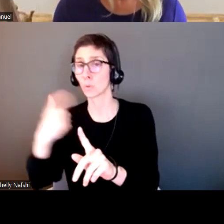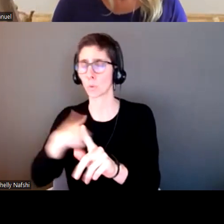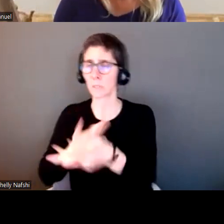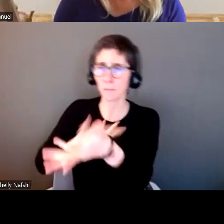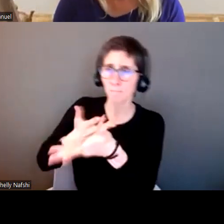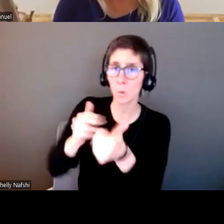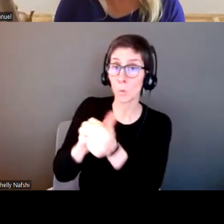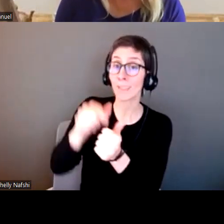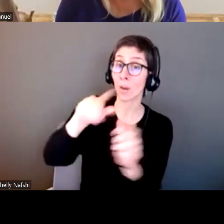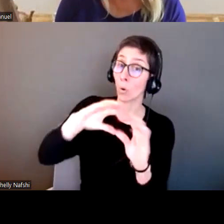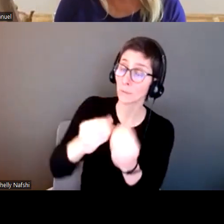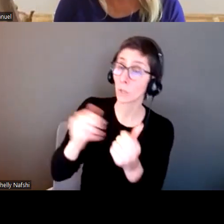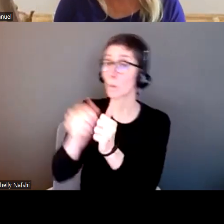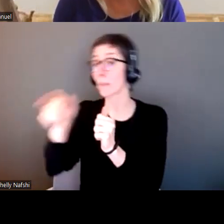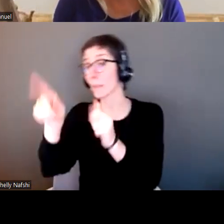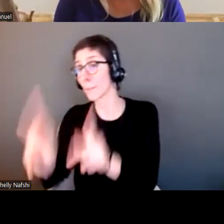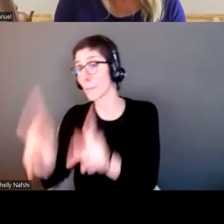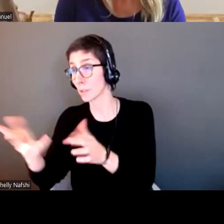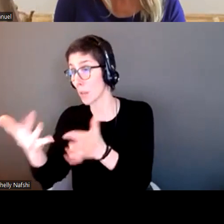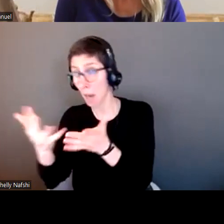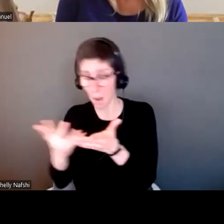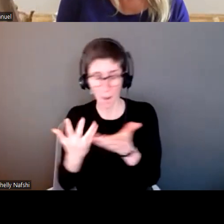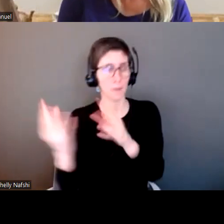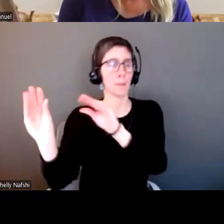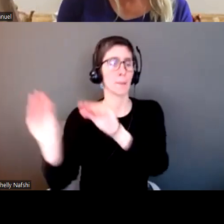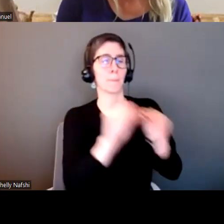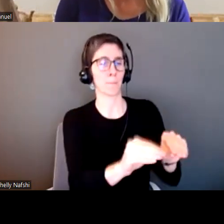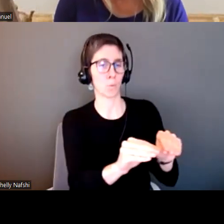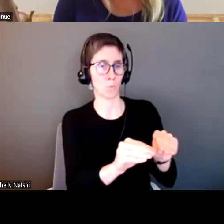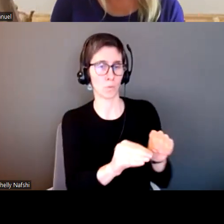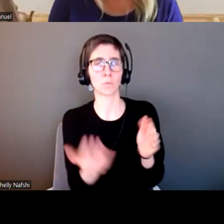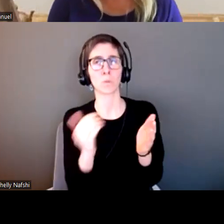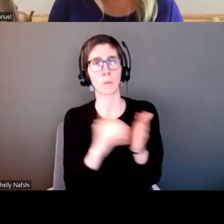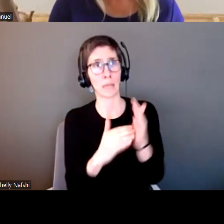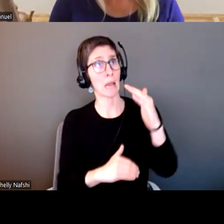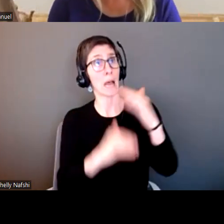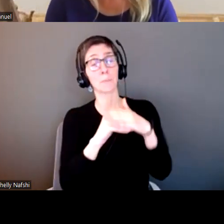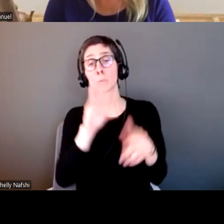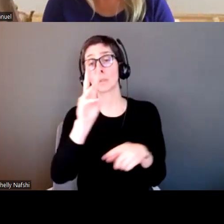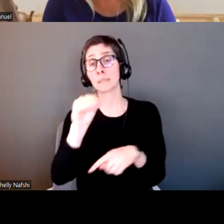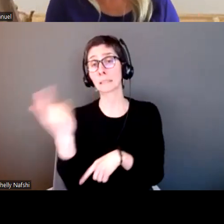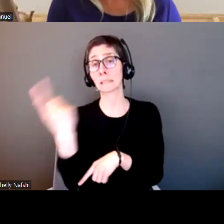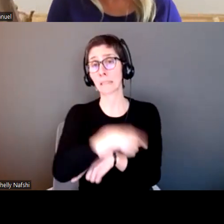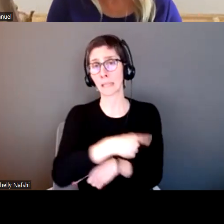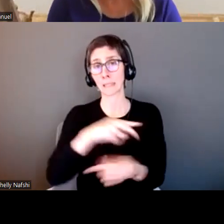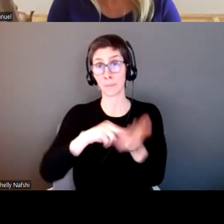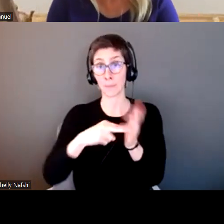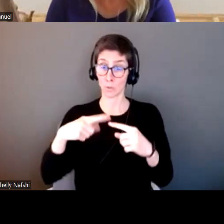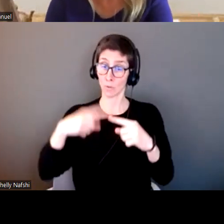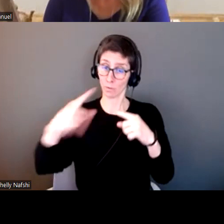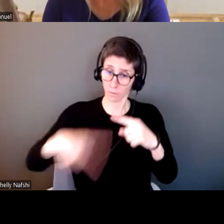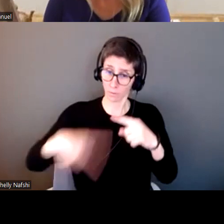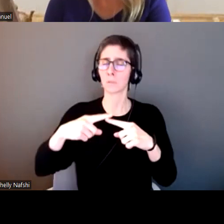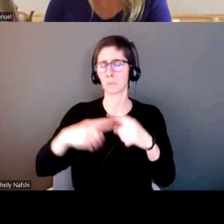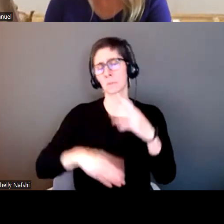if you can do the math, if you can stay for up to 60 days, we have provisions to have about 6 people a year move